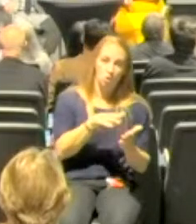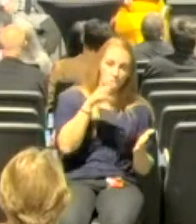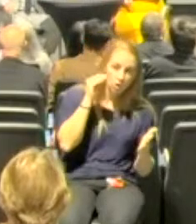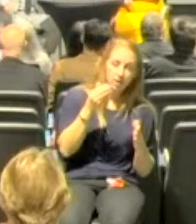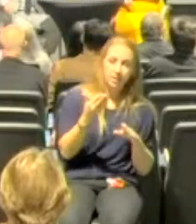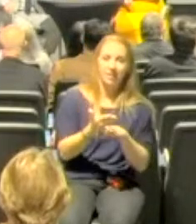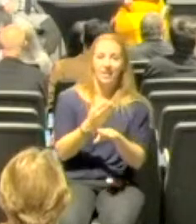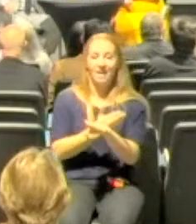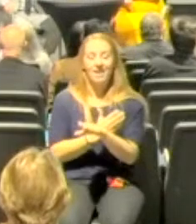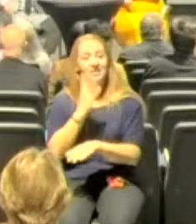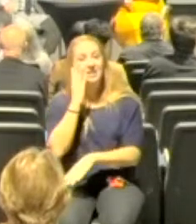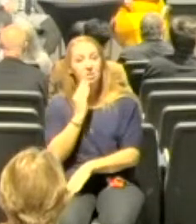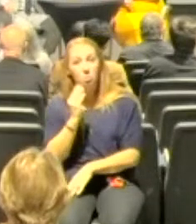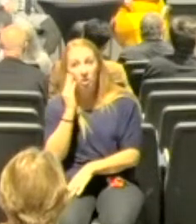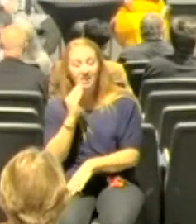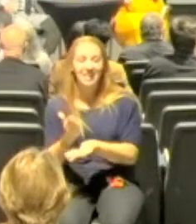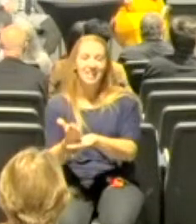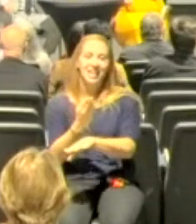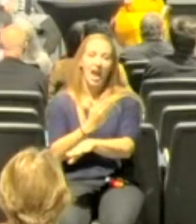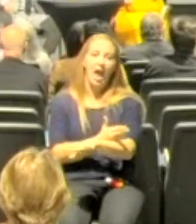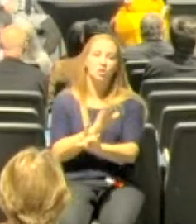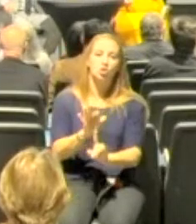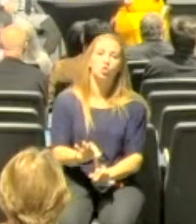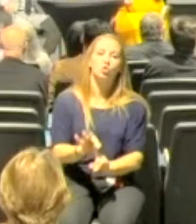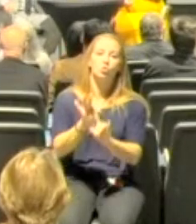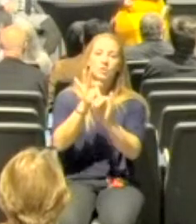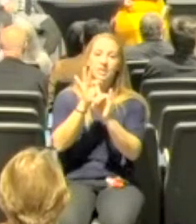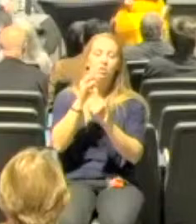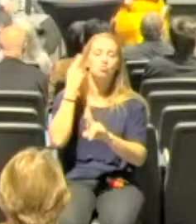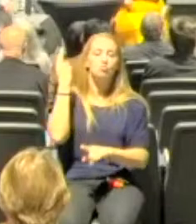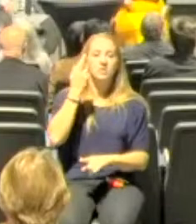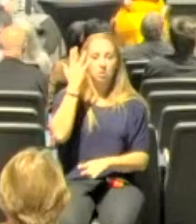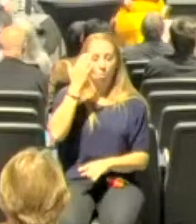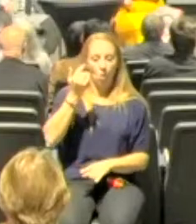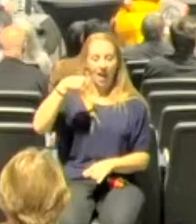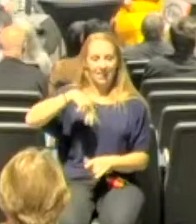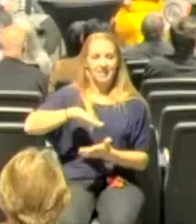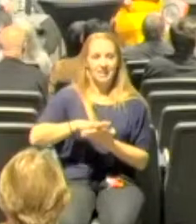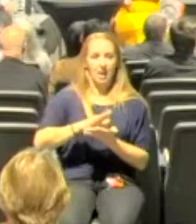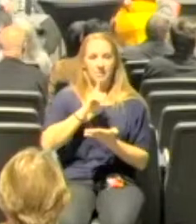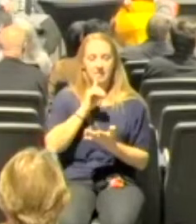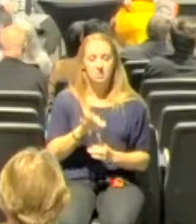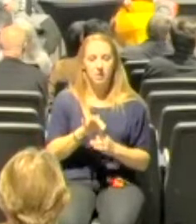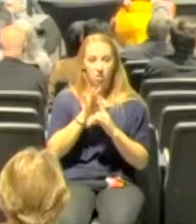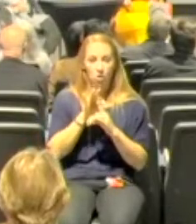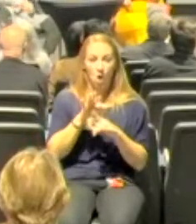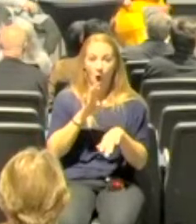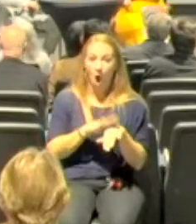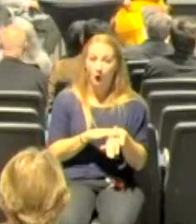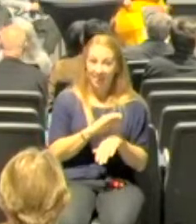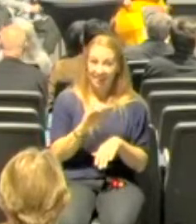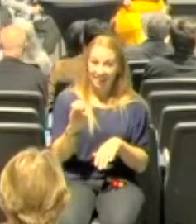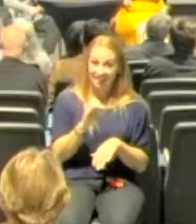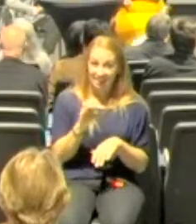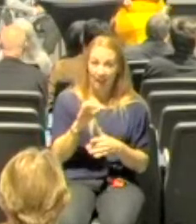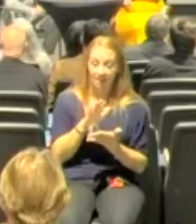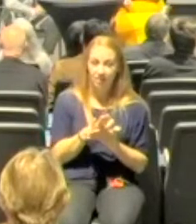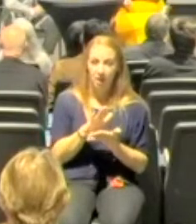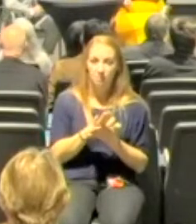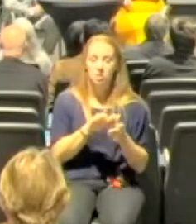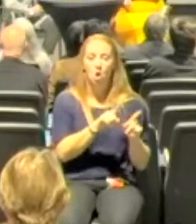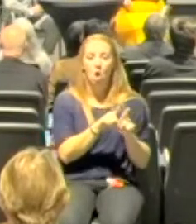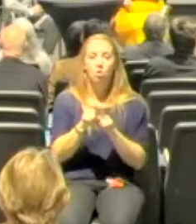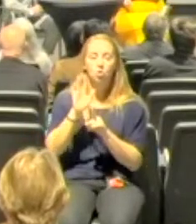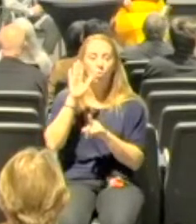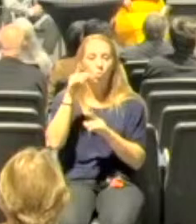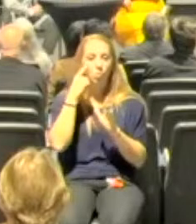experience, enhancing our uniqueness of why this campus is special. Along to the east side of the campus, you would also see